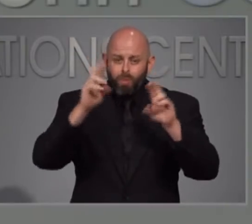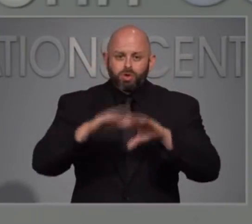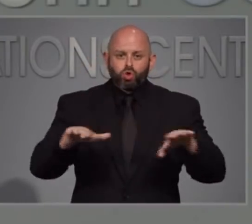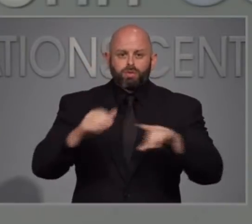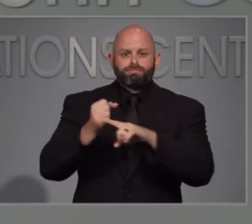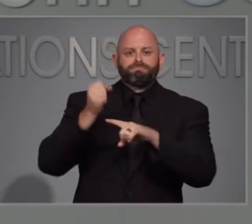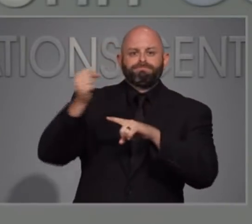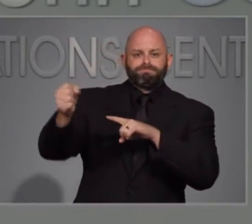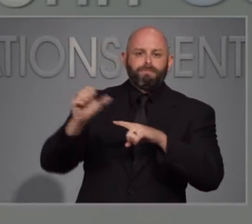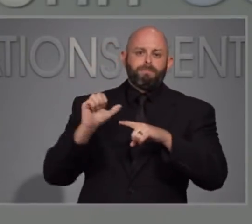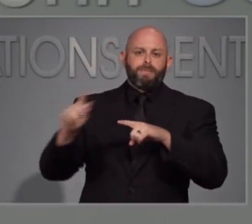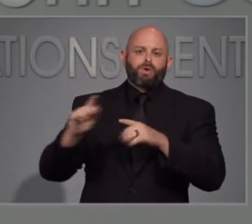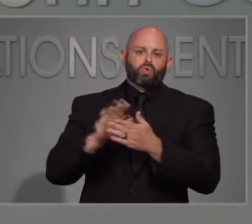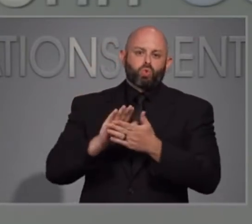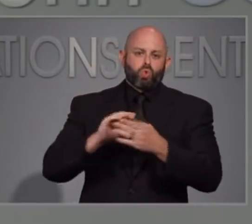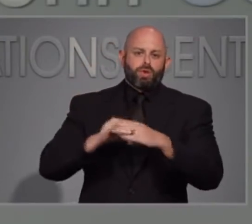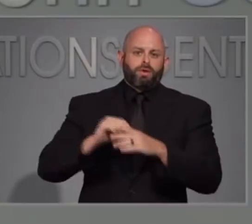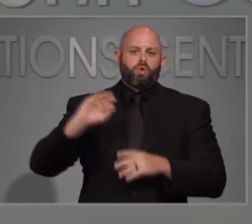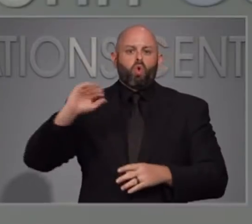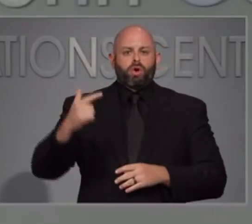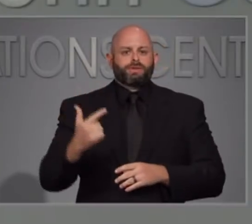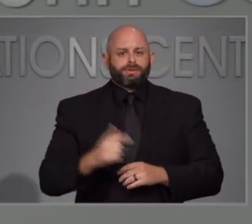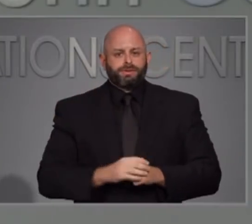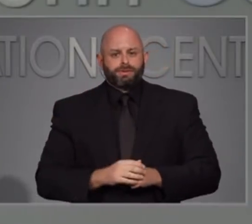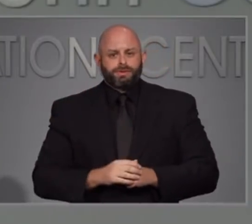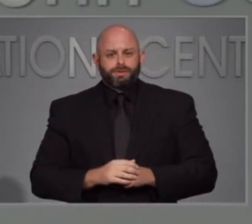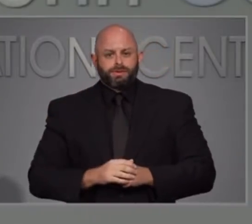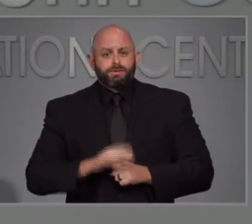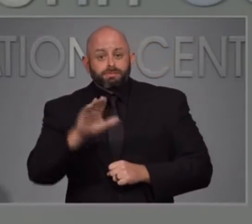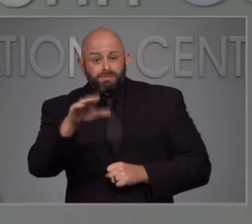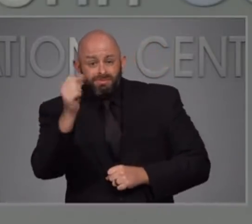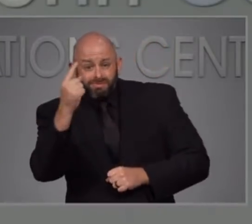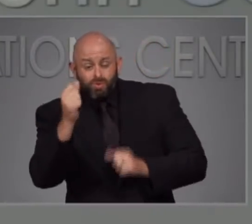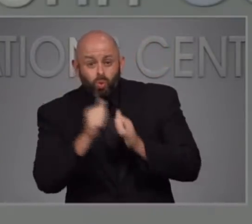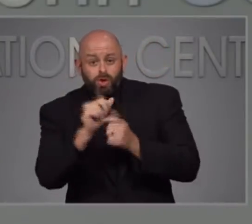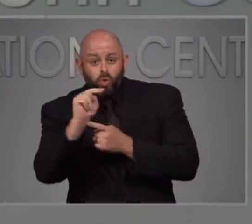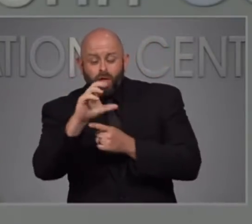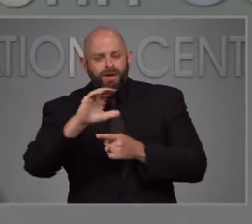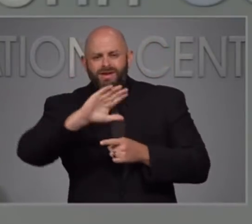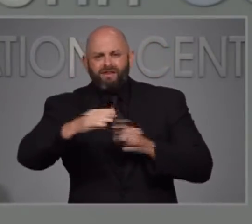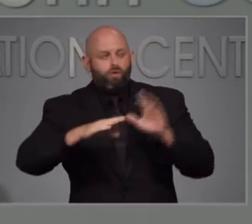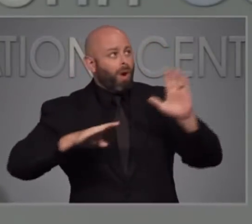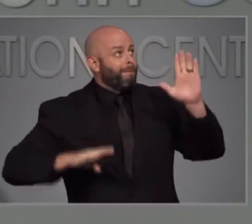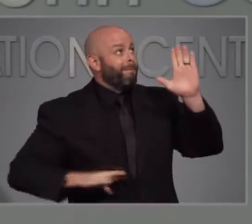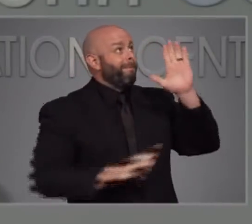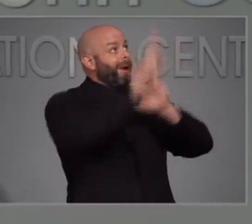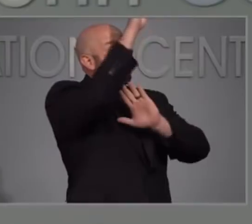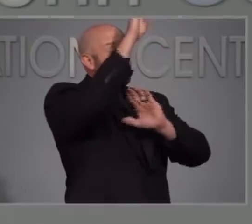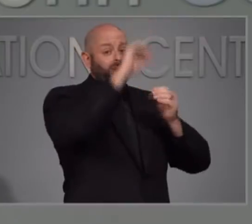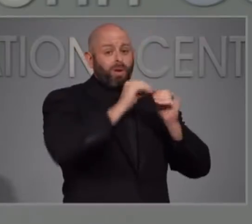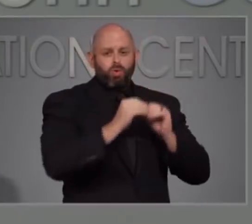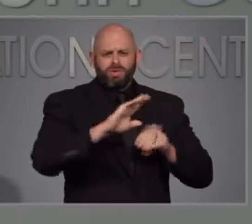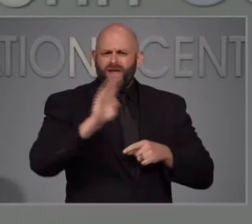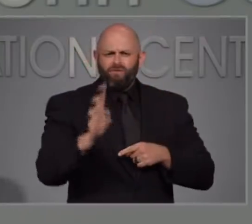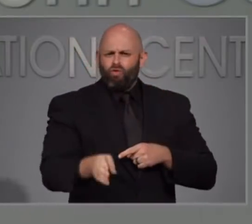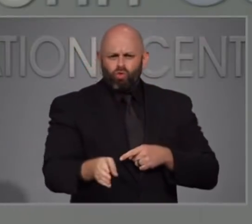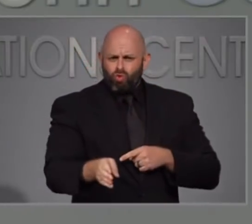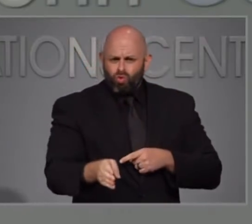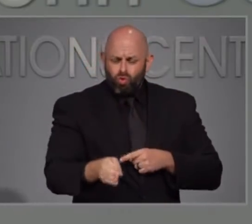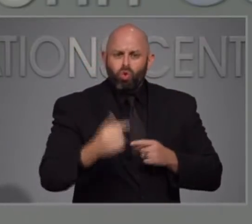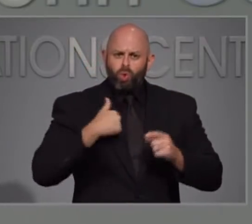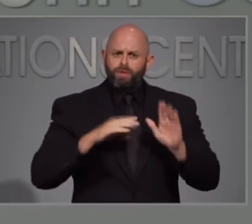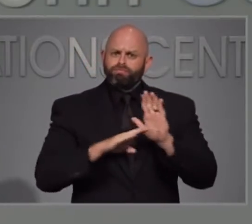good thing about North Carolina is that we never were at a really high point. We've just seen this steady increase that we want to